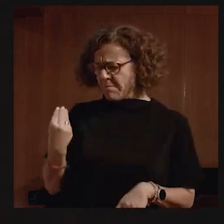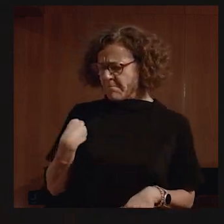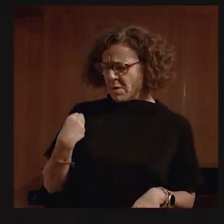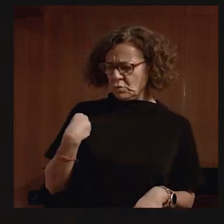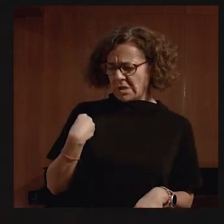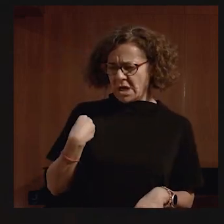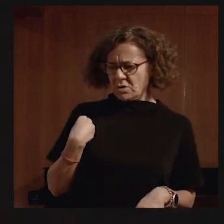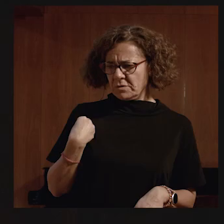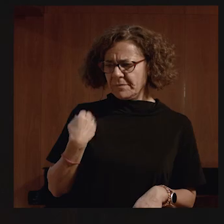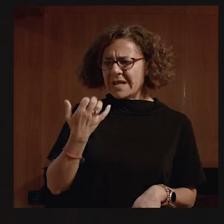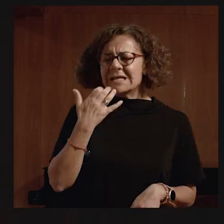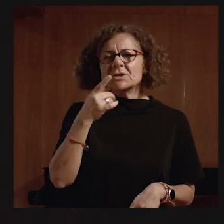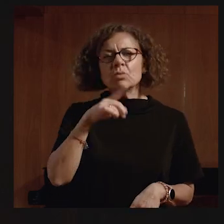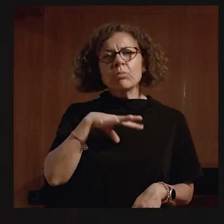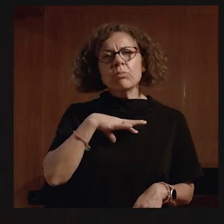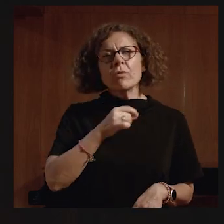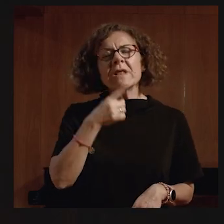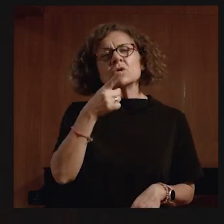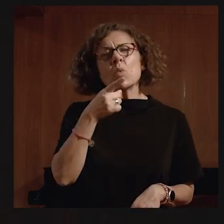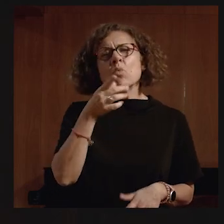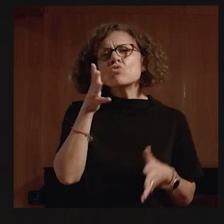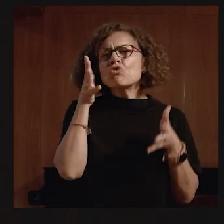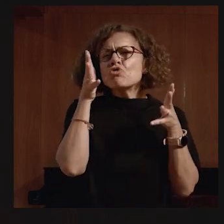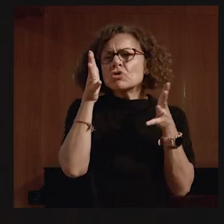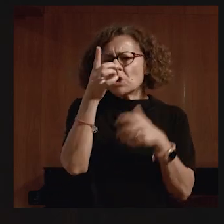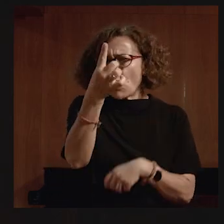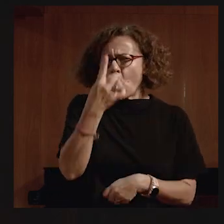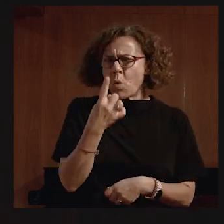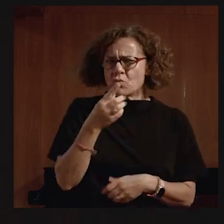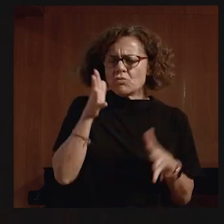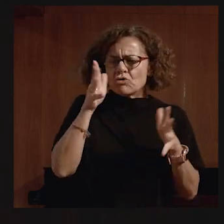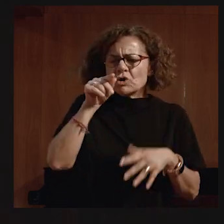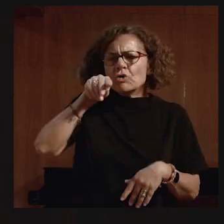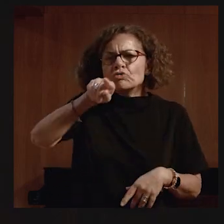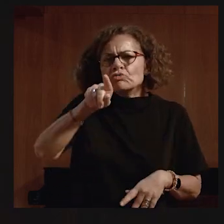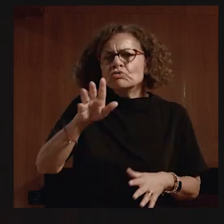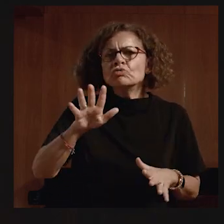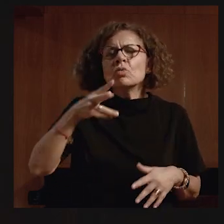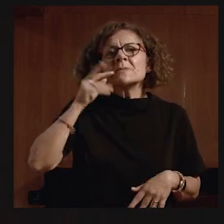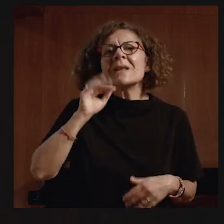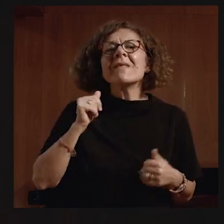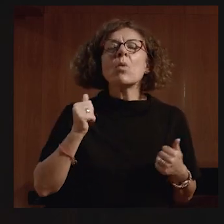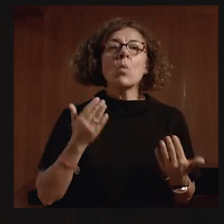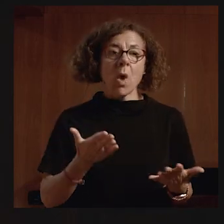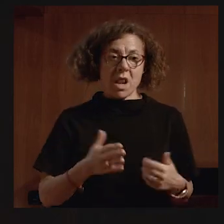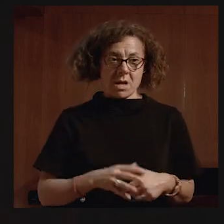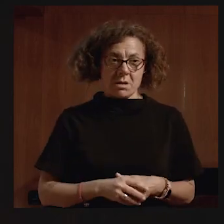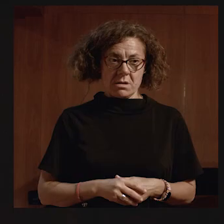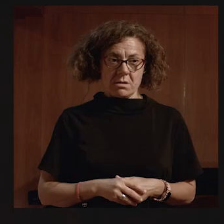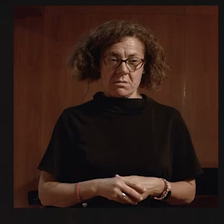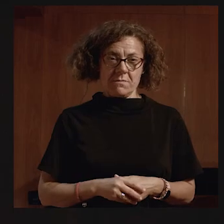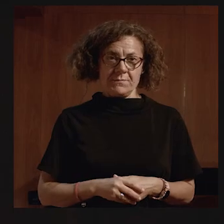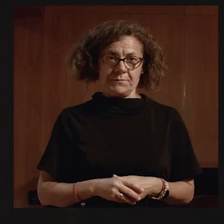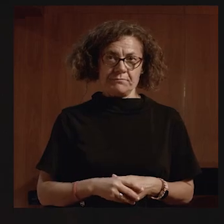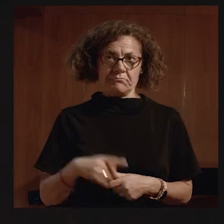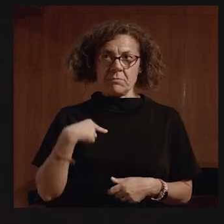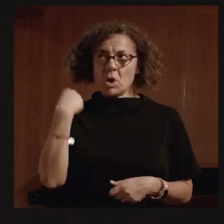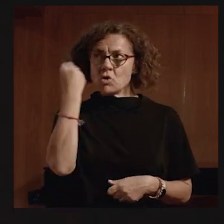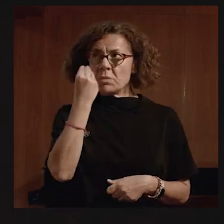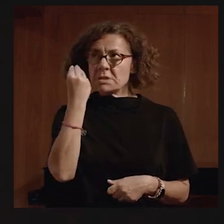people from your own experience? And I thought, and then I hadn't thought in this way, but I found myself saying